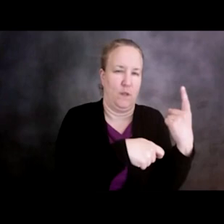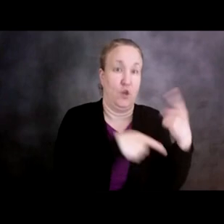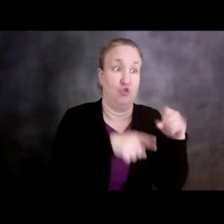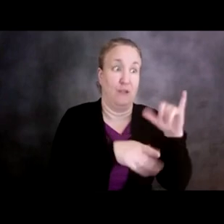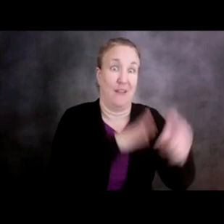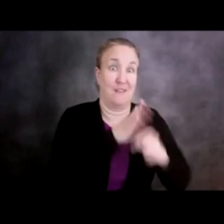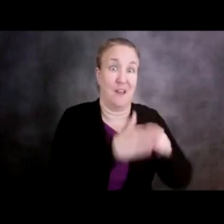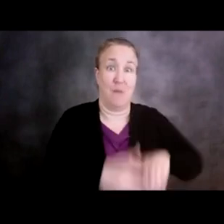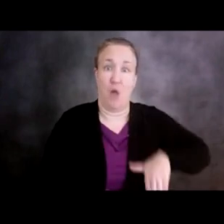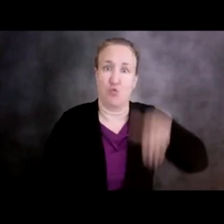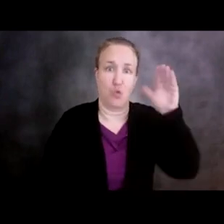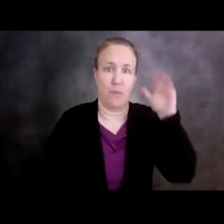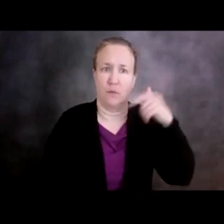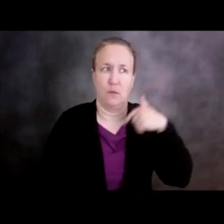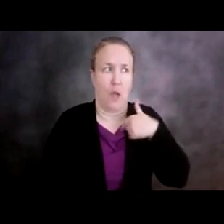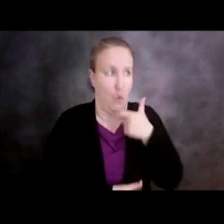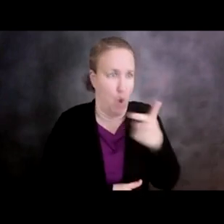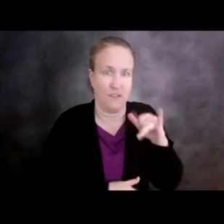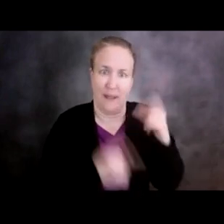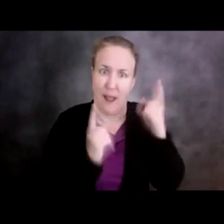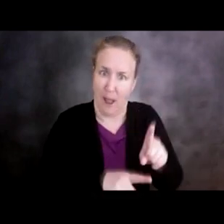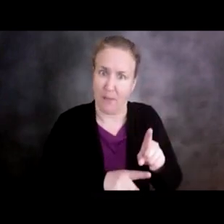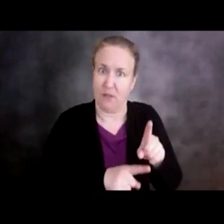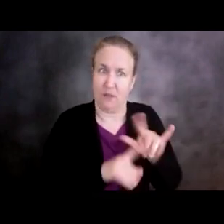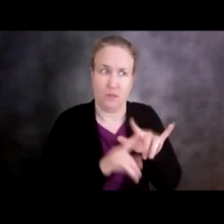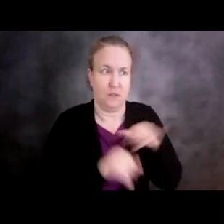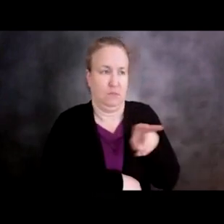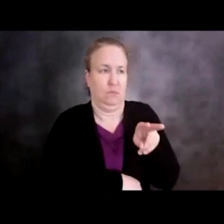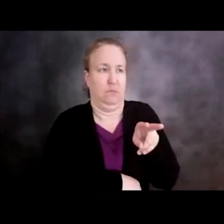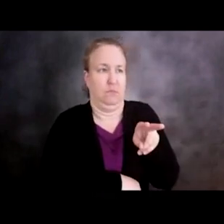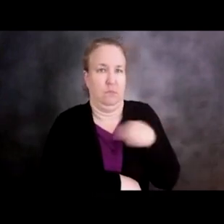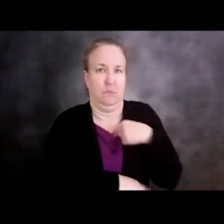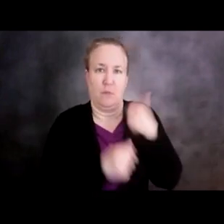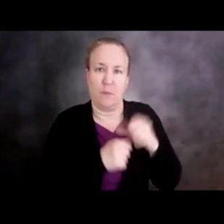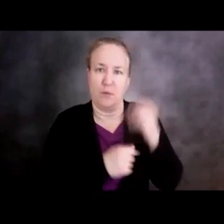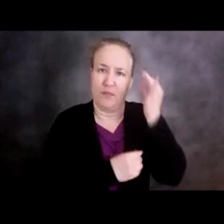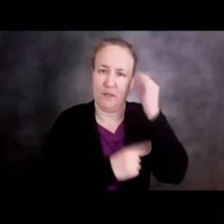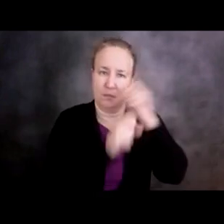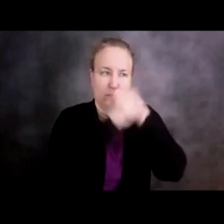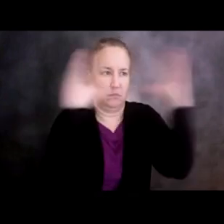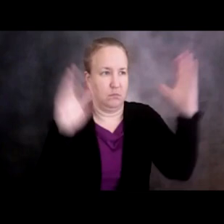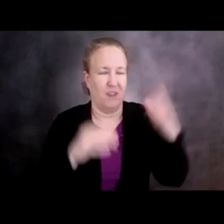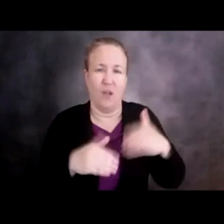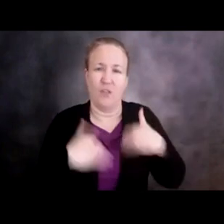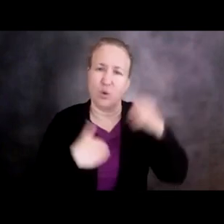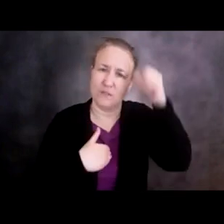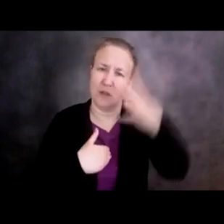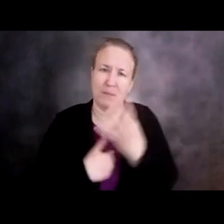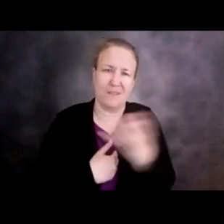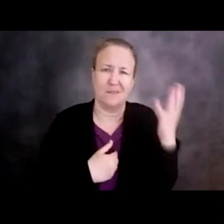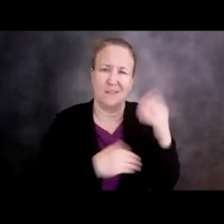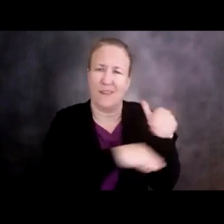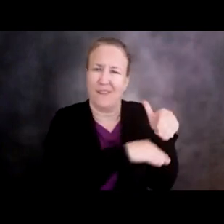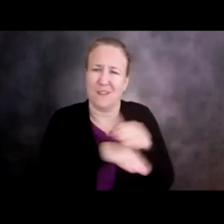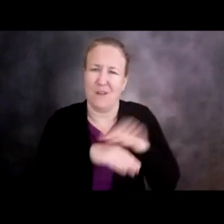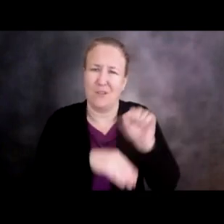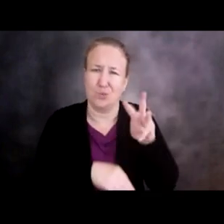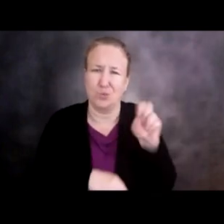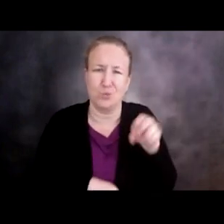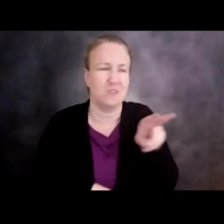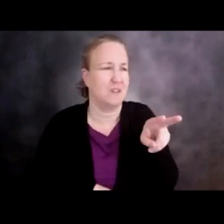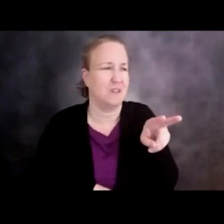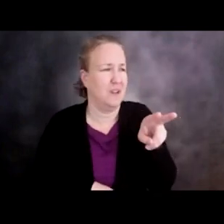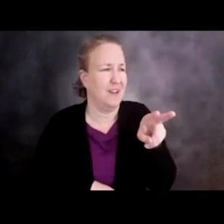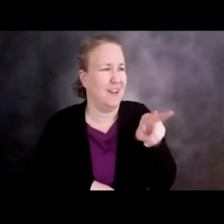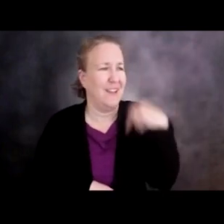time. I watched that happen in real time. And I remember thinking, watching those young men on the news every night, man, they look like